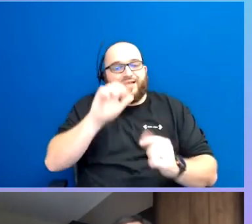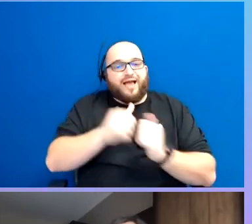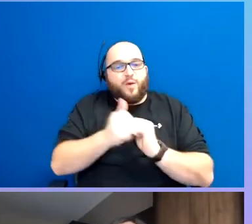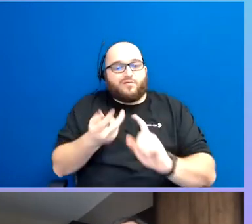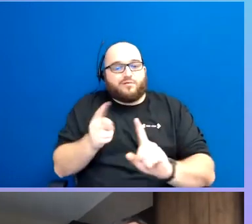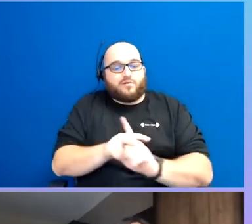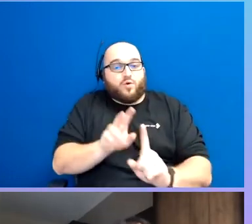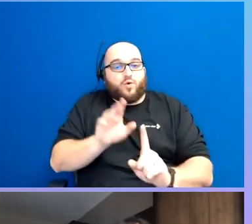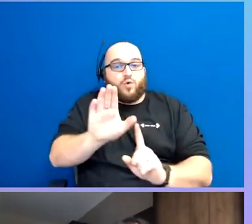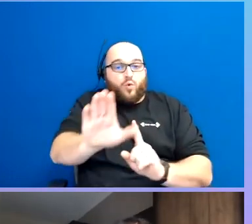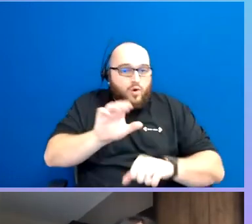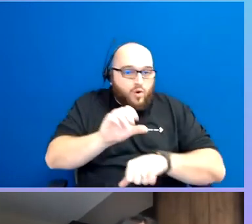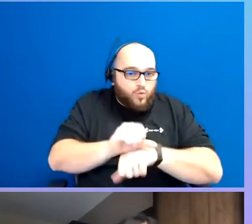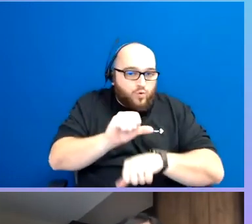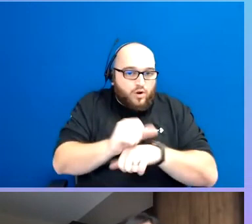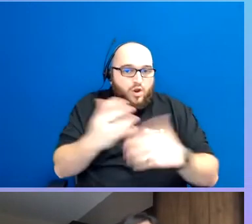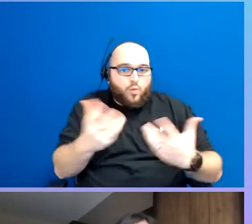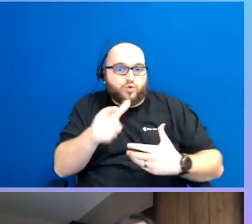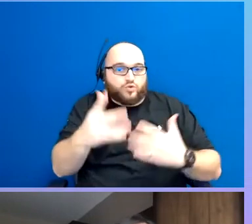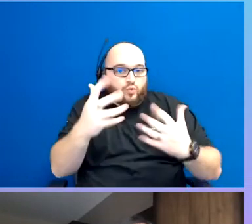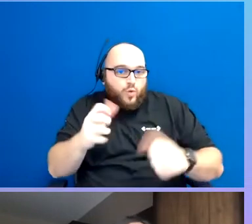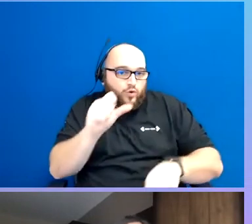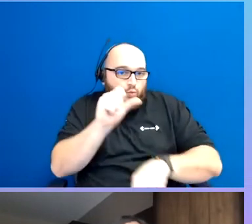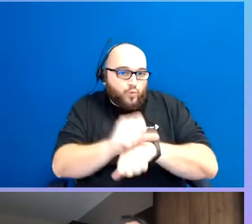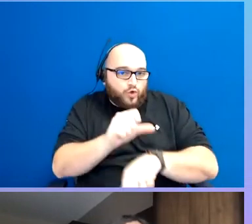work or what you hope to be working on in the future.